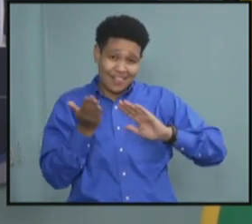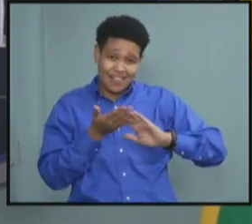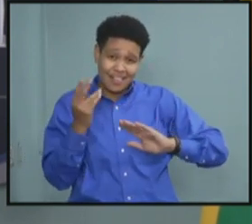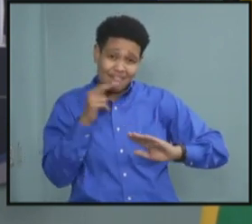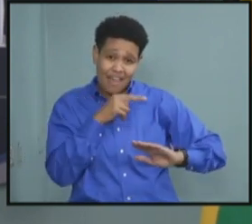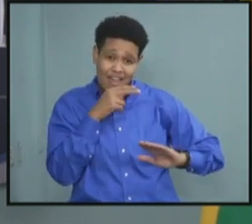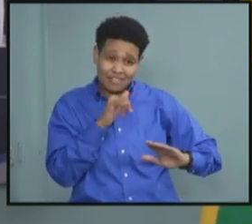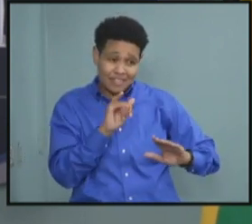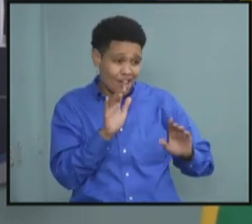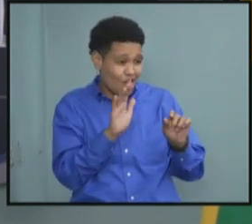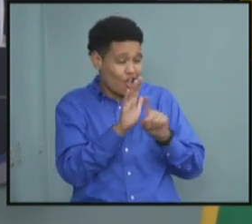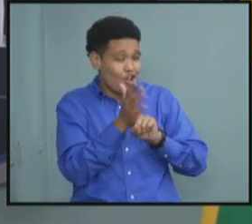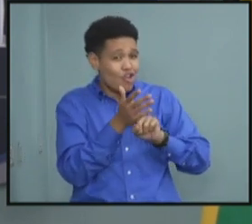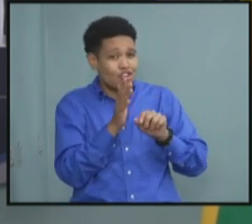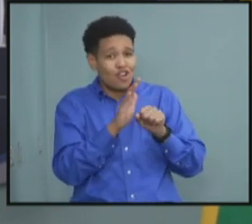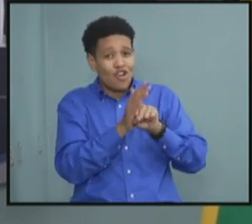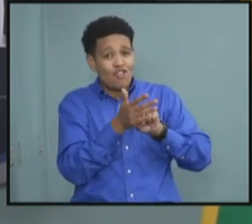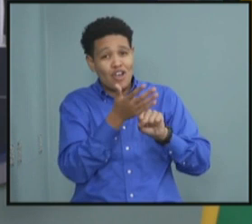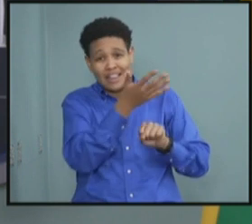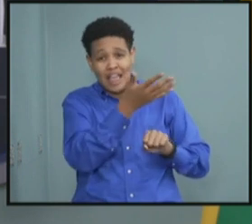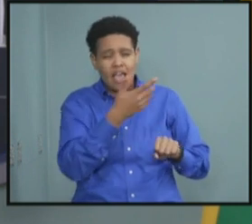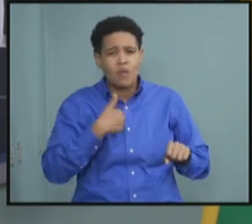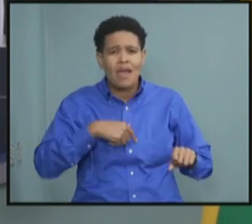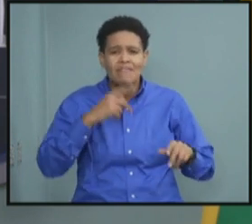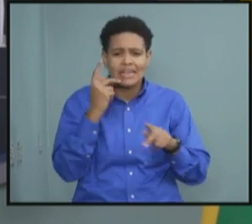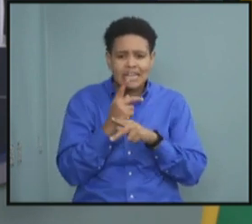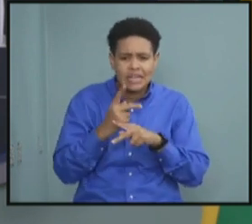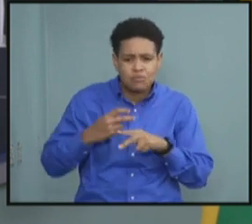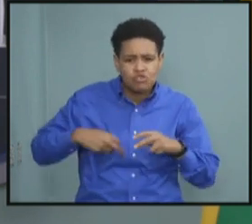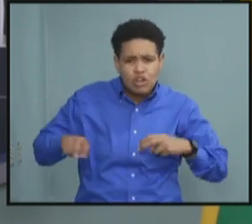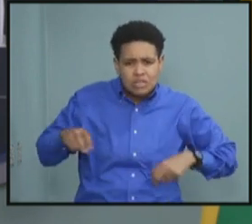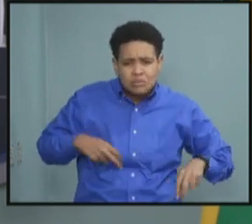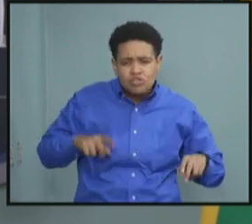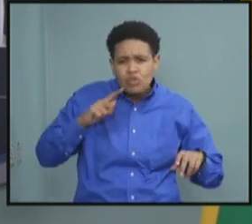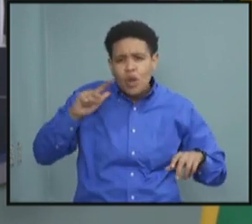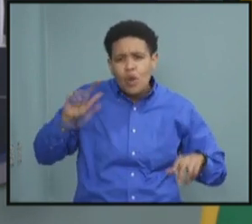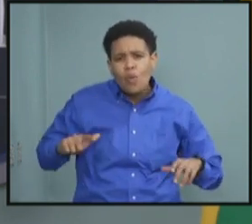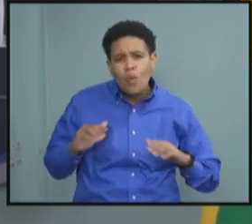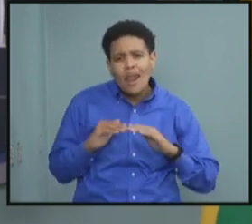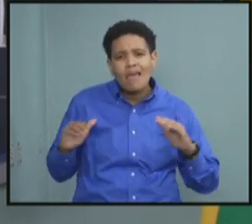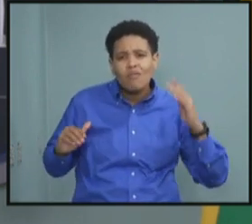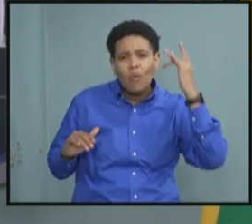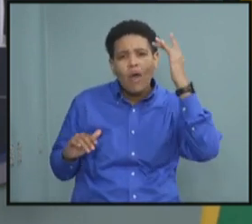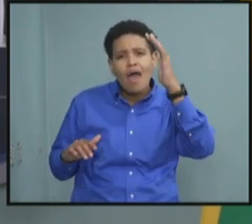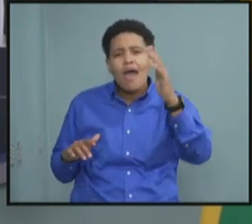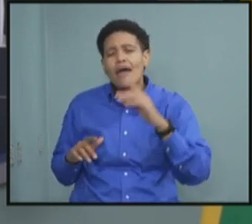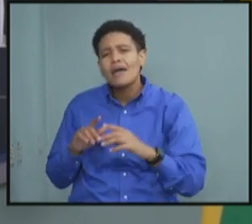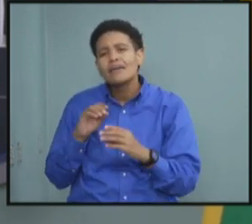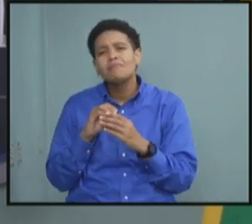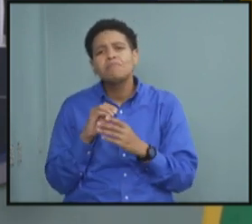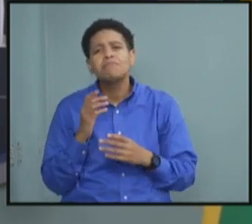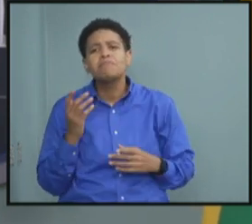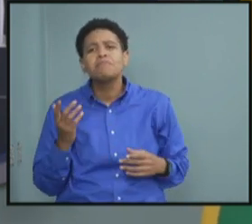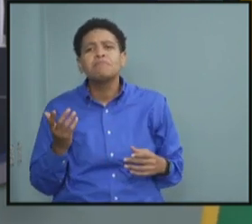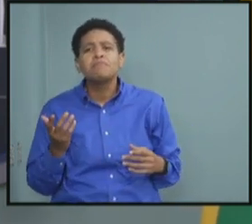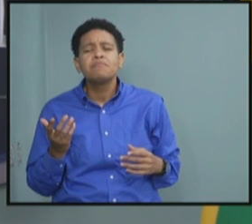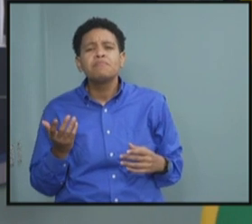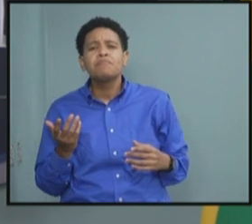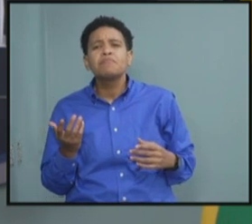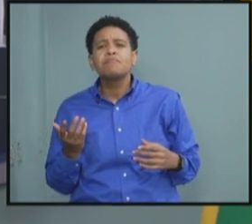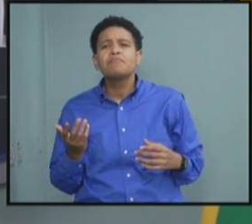the transmission at a very low level. Because, in a sense, it